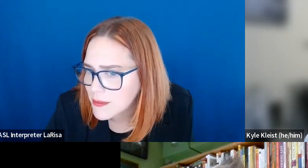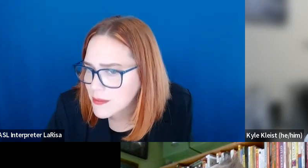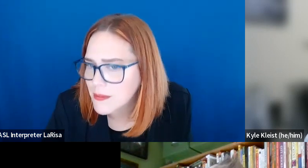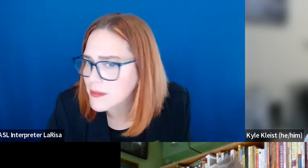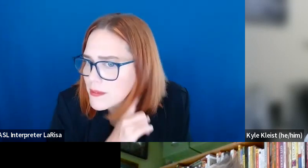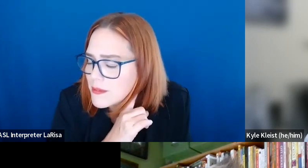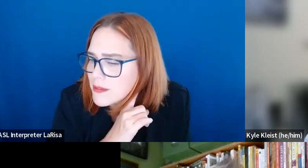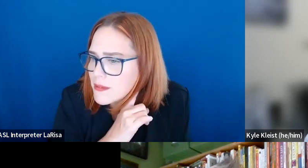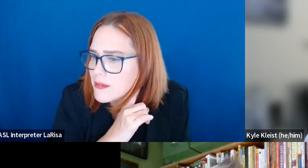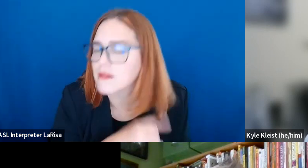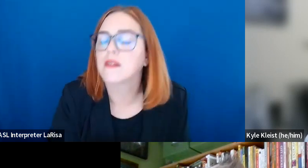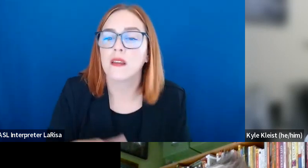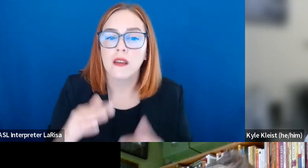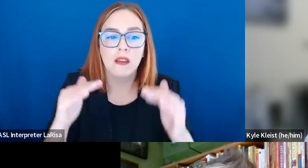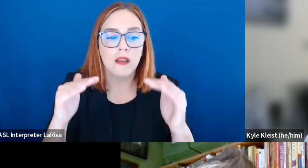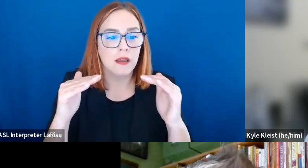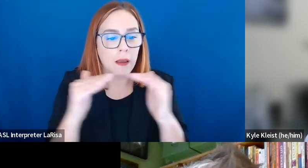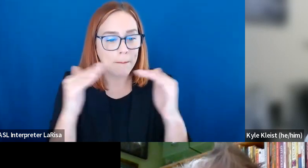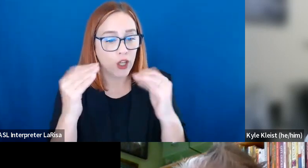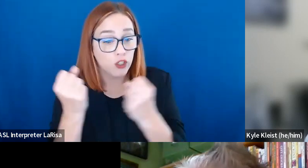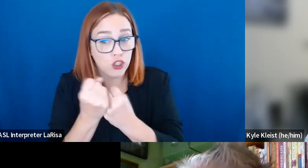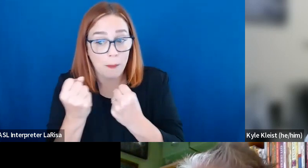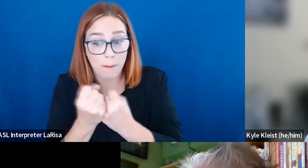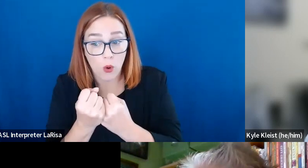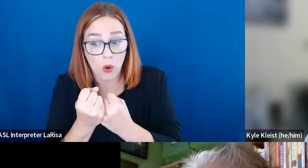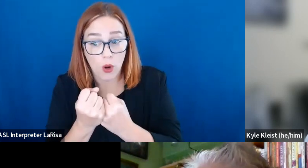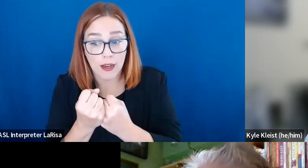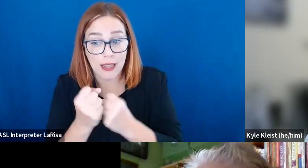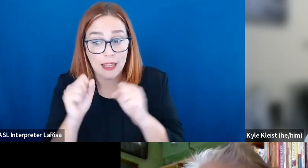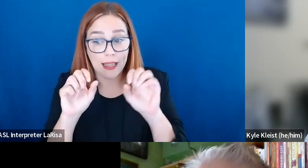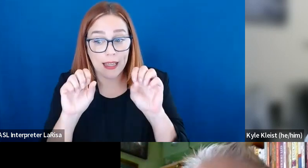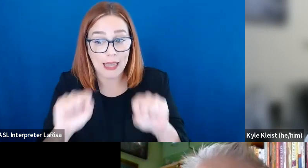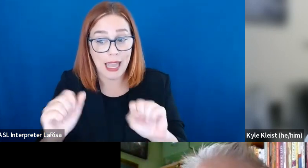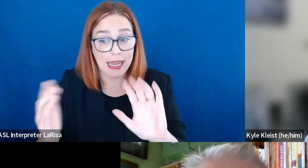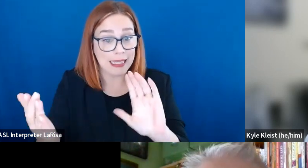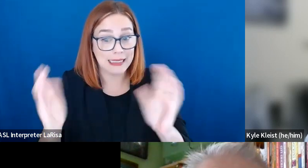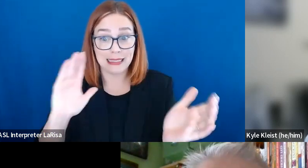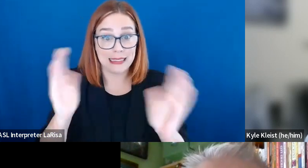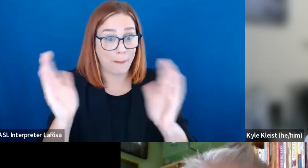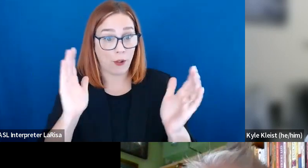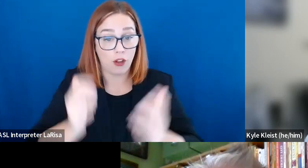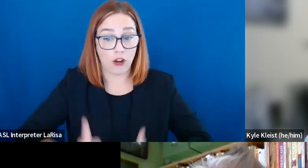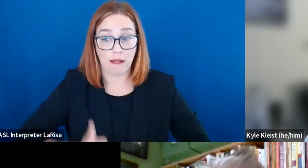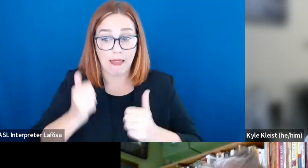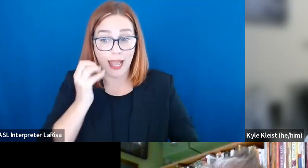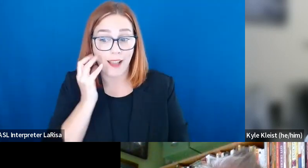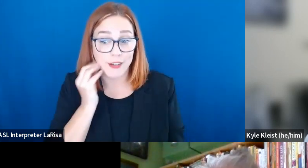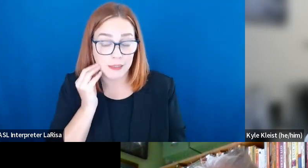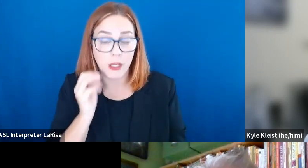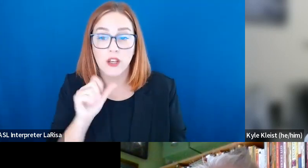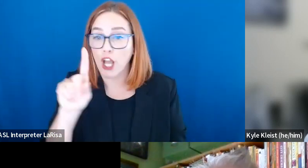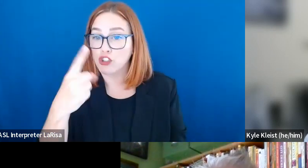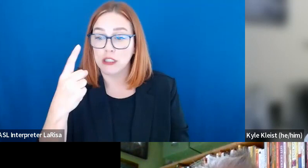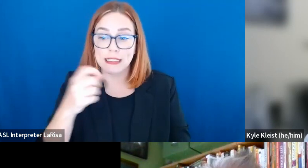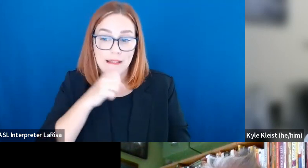It says peer support can be similar life experience, not just based on age group, disability specific.